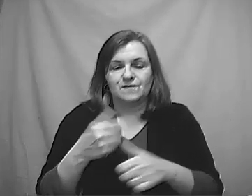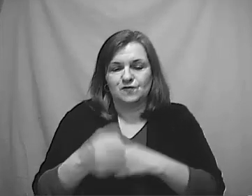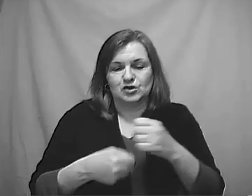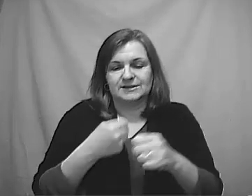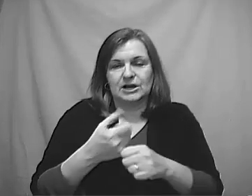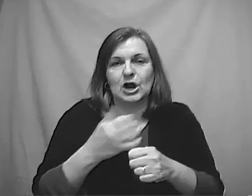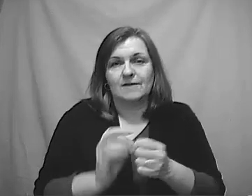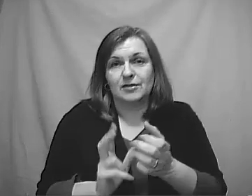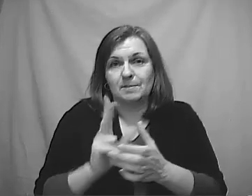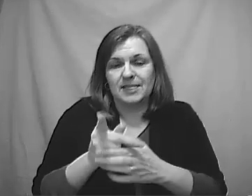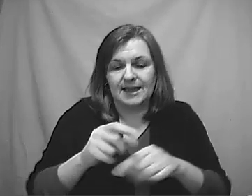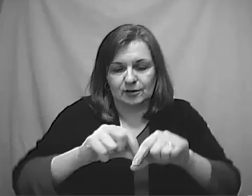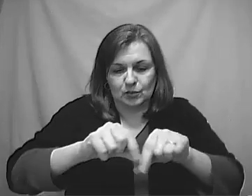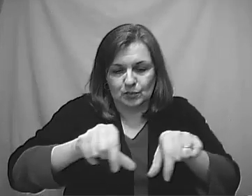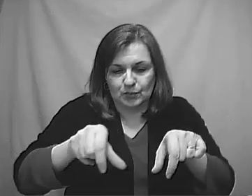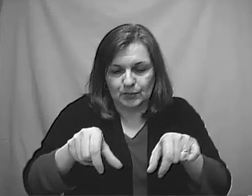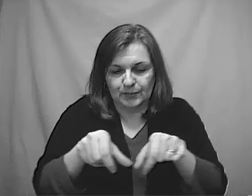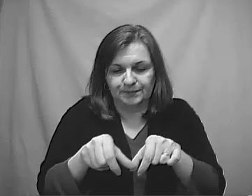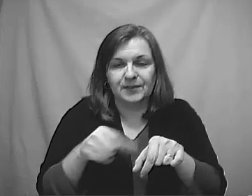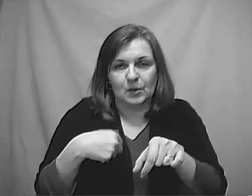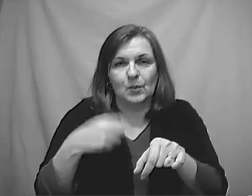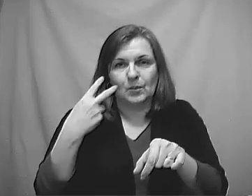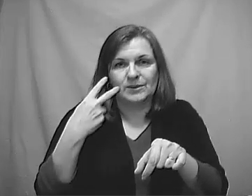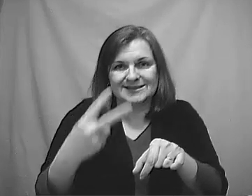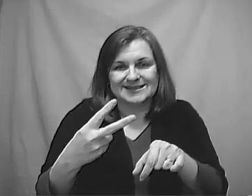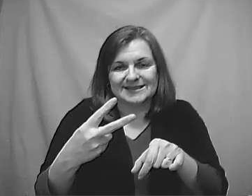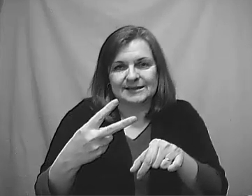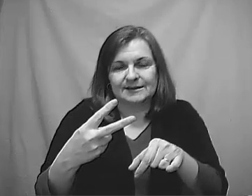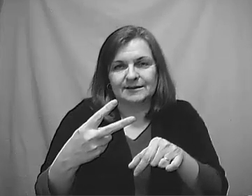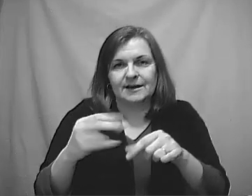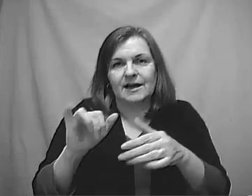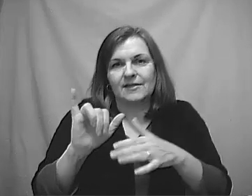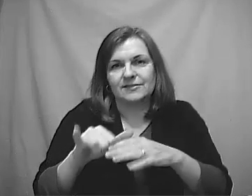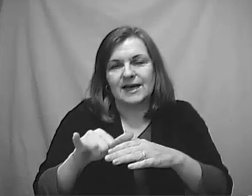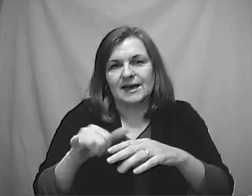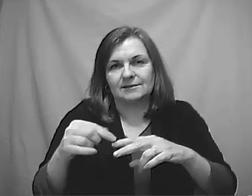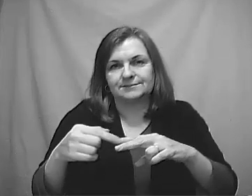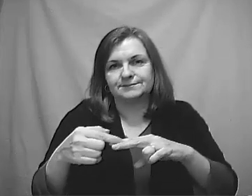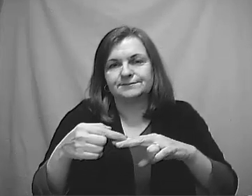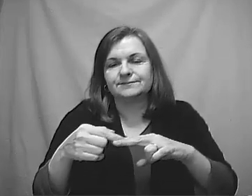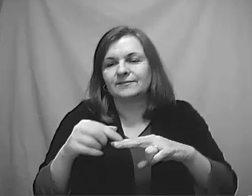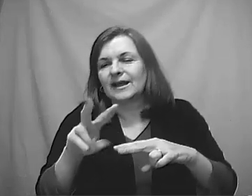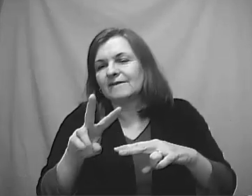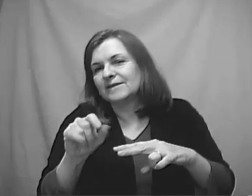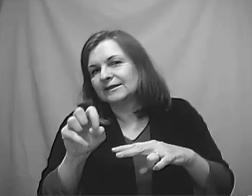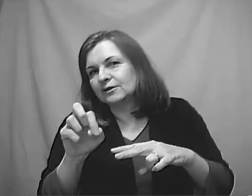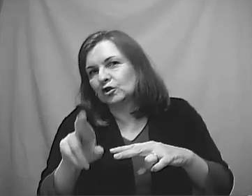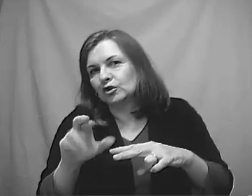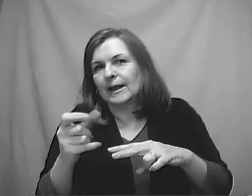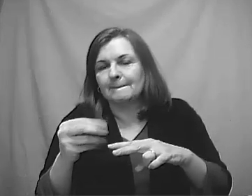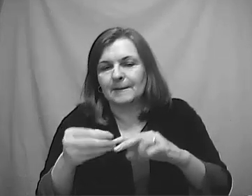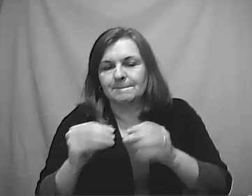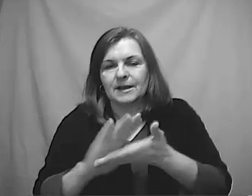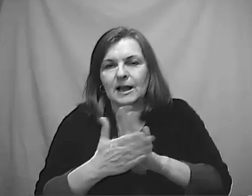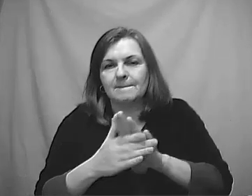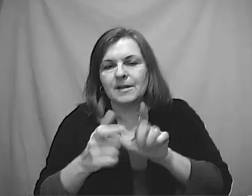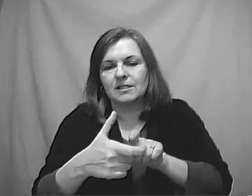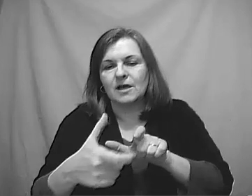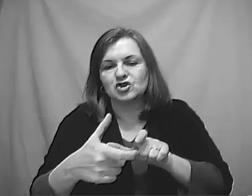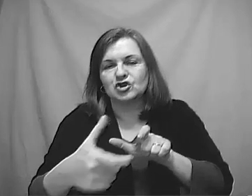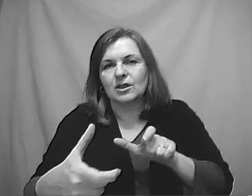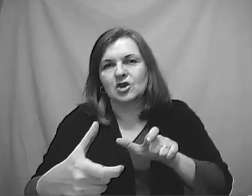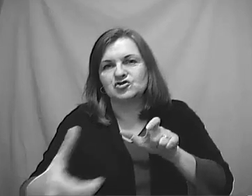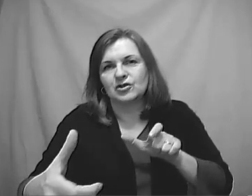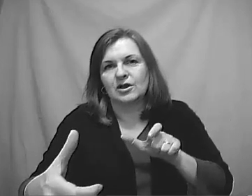the year, first year of our plant, we're actually going to see that layer of vascular cambium